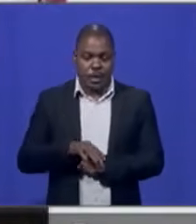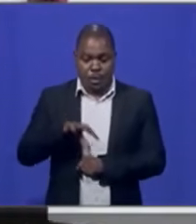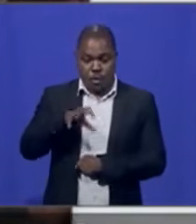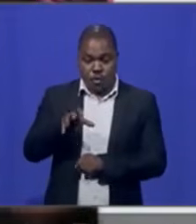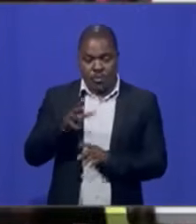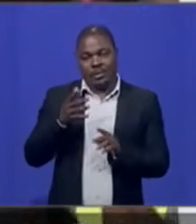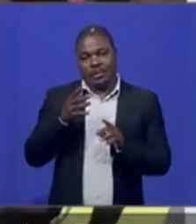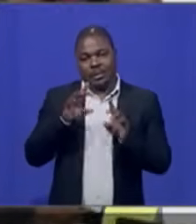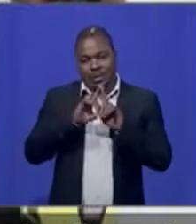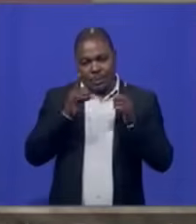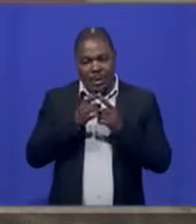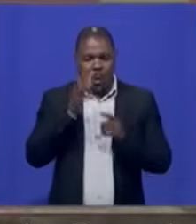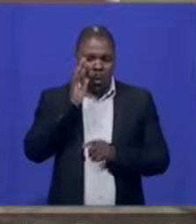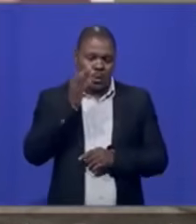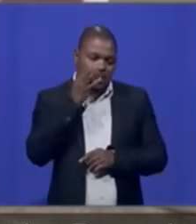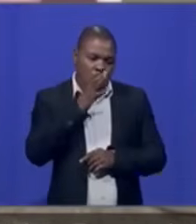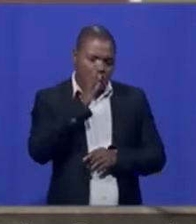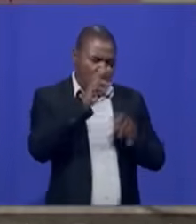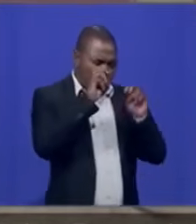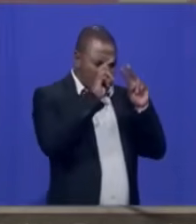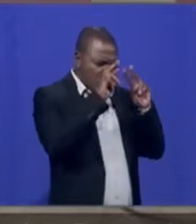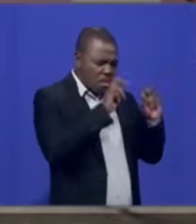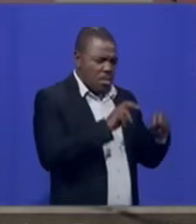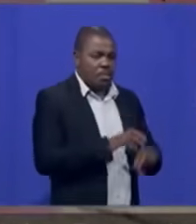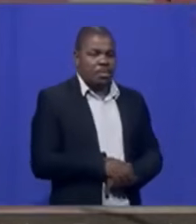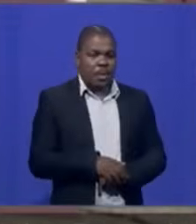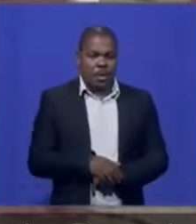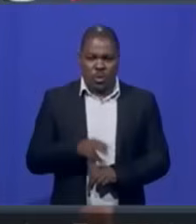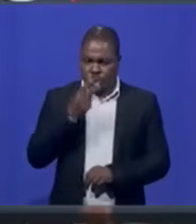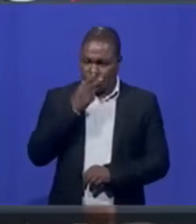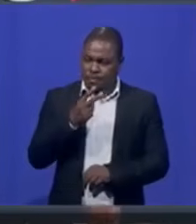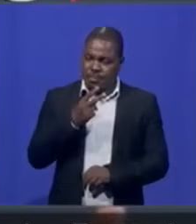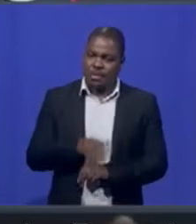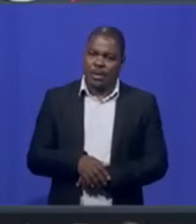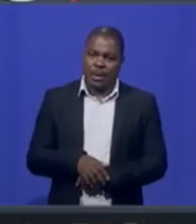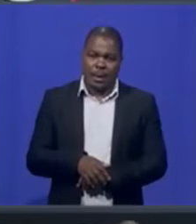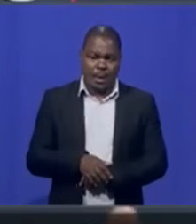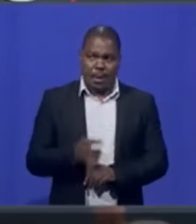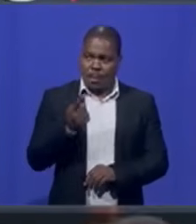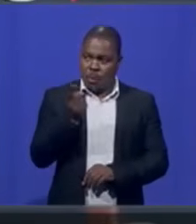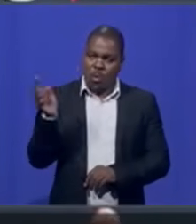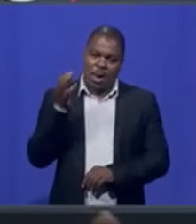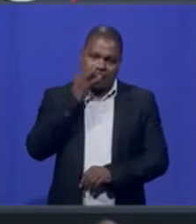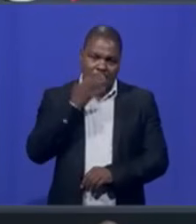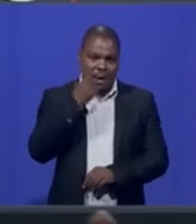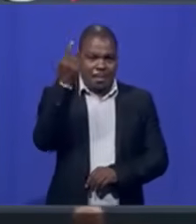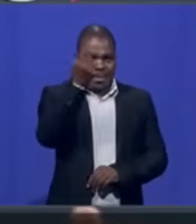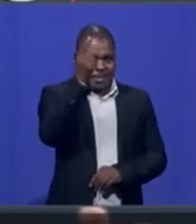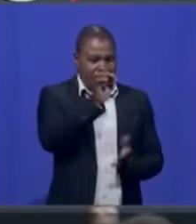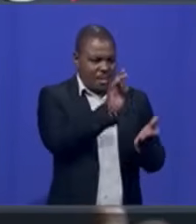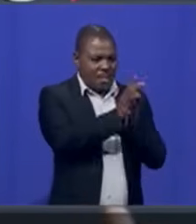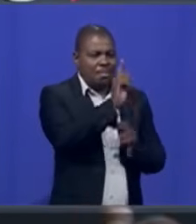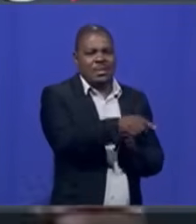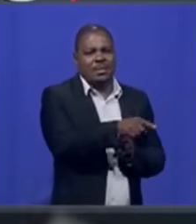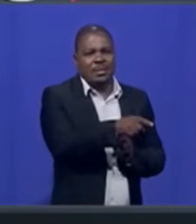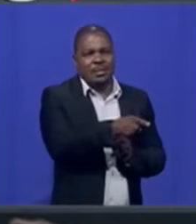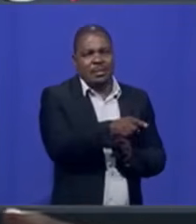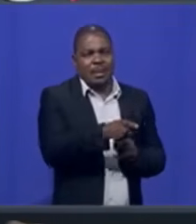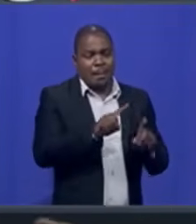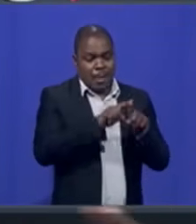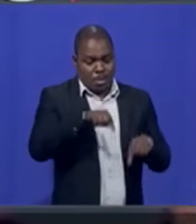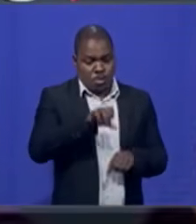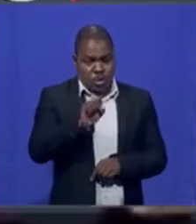etsa dipatlisiso. La o ka sheba ntho ba ilelang haholo gore principal a tloe sekolong ka patibela. Mona